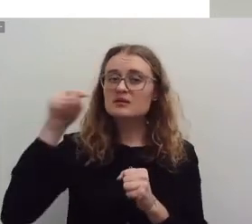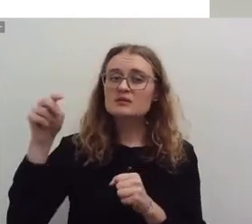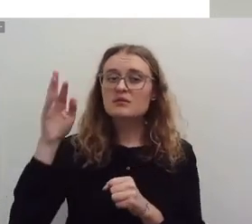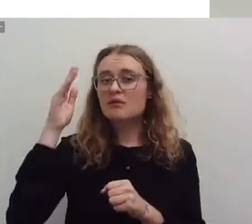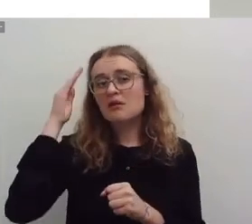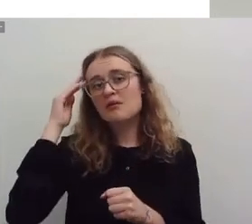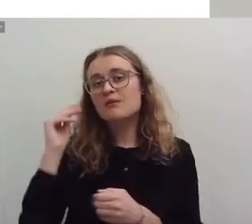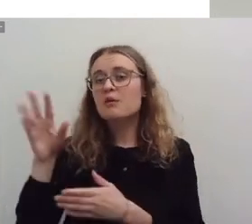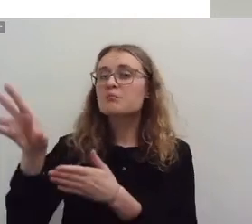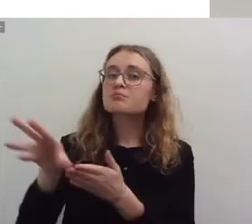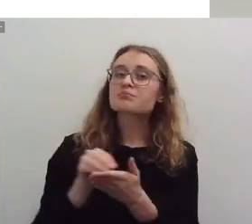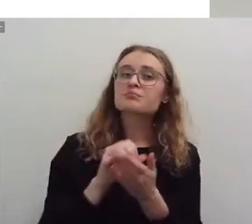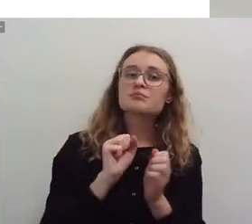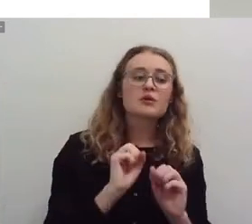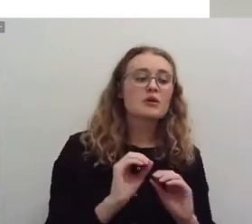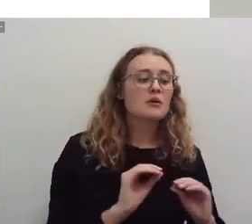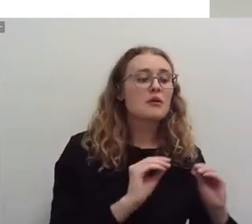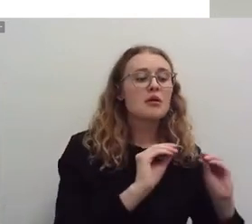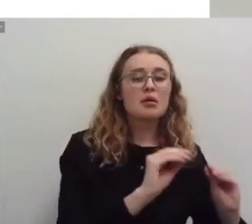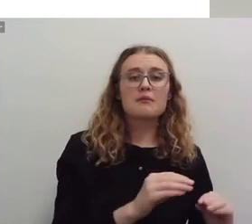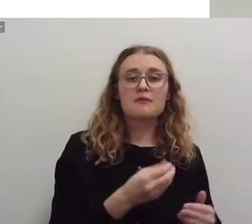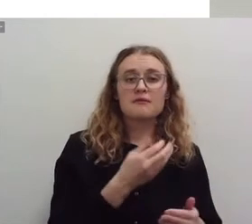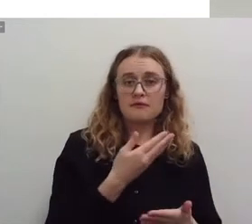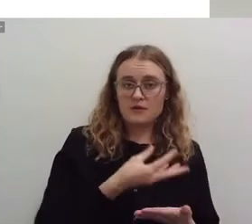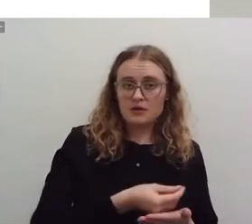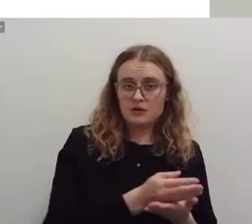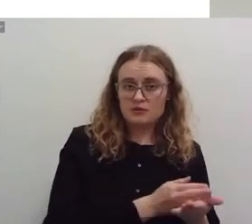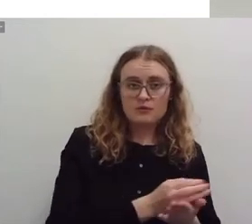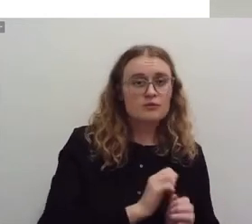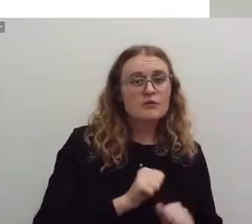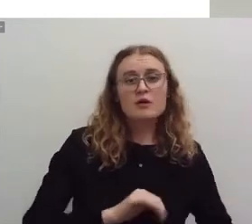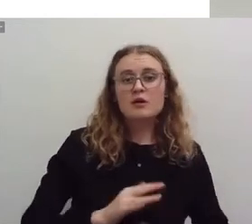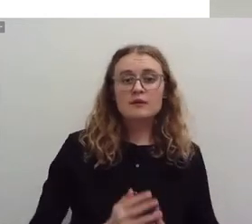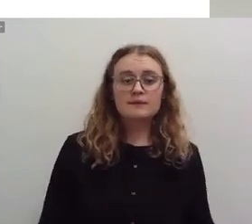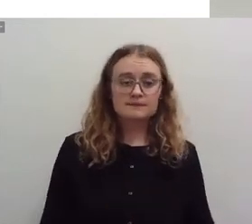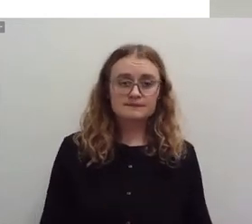Well, I think the one most important